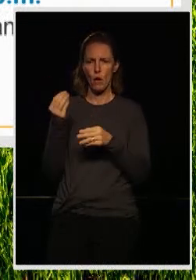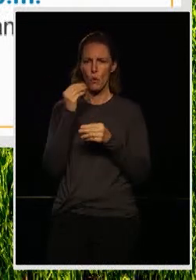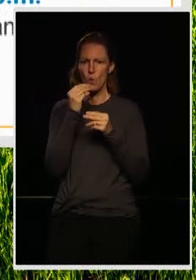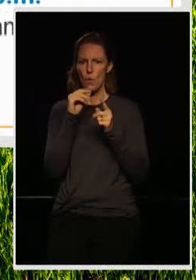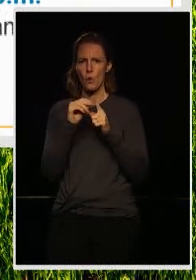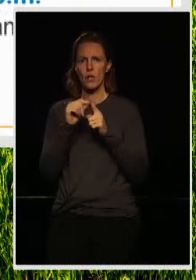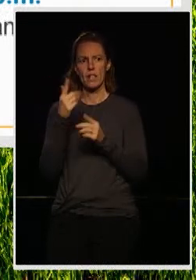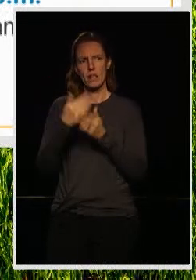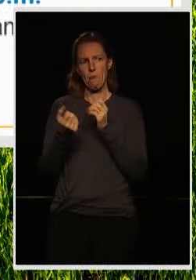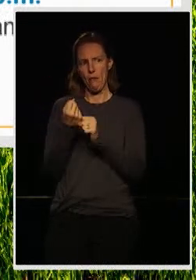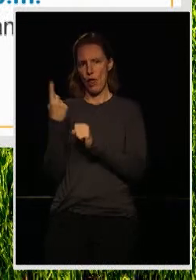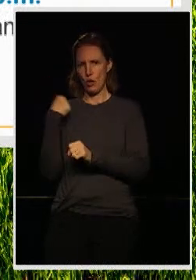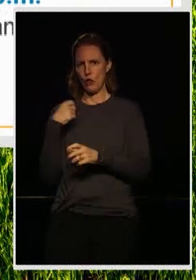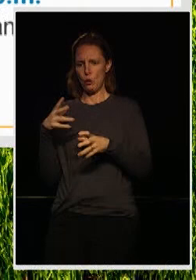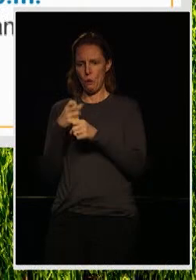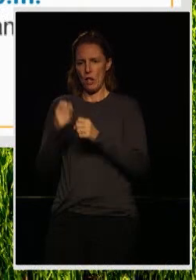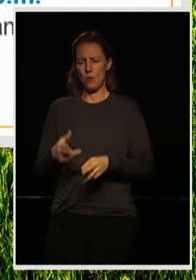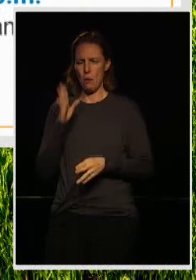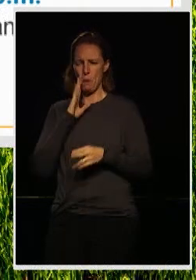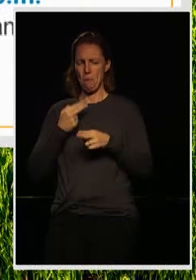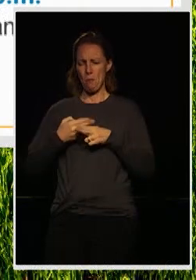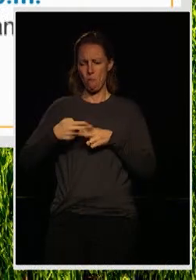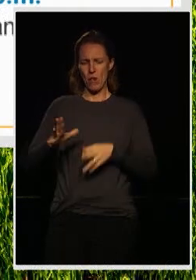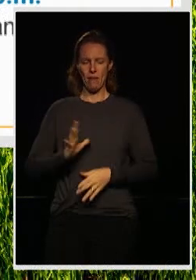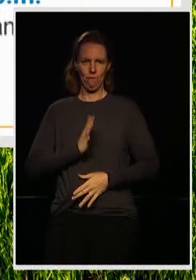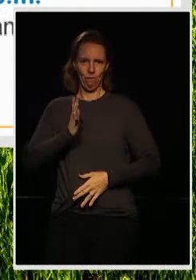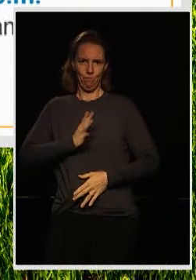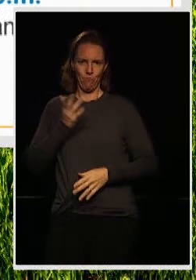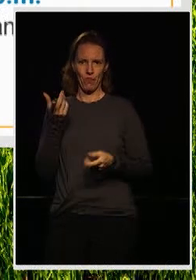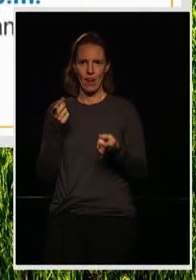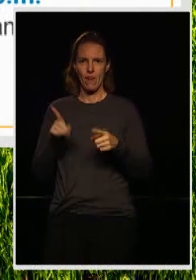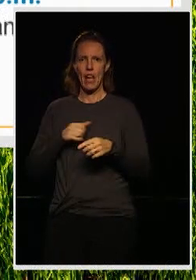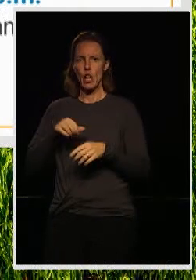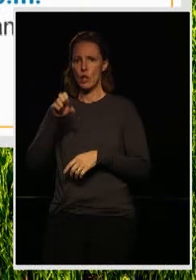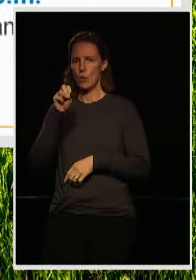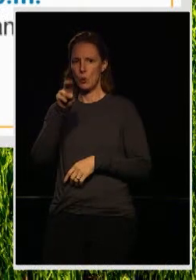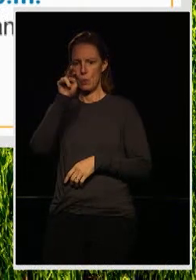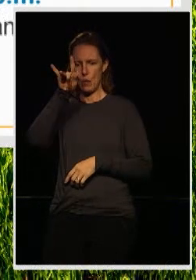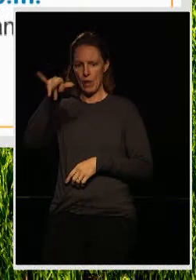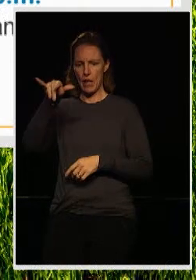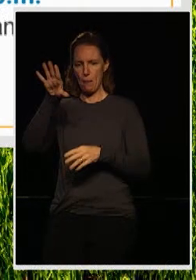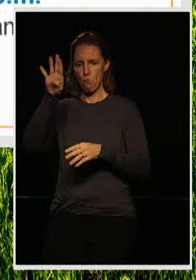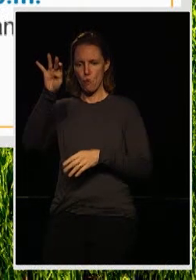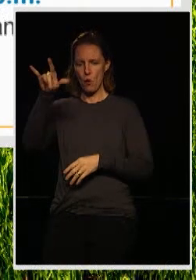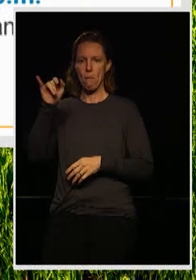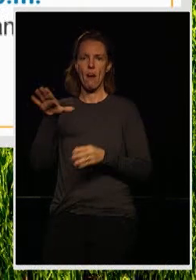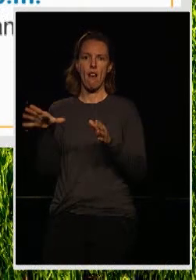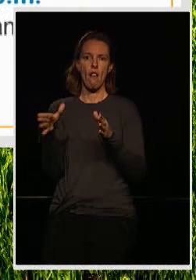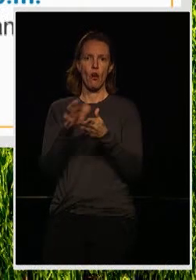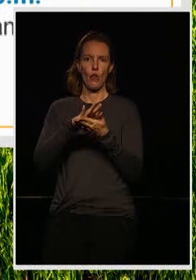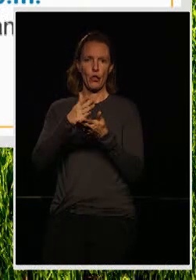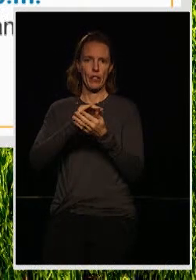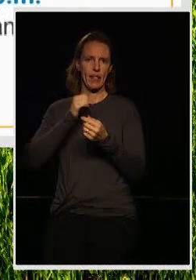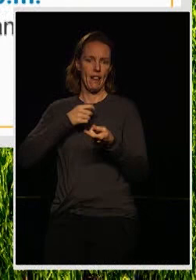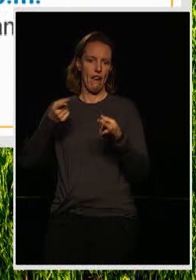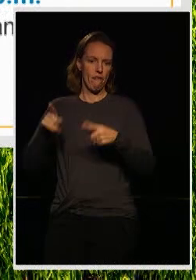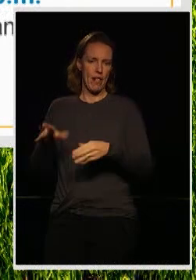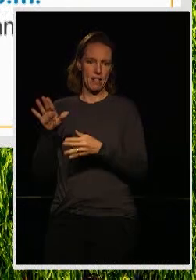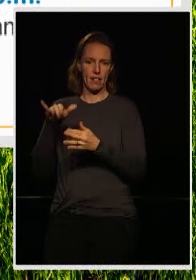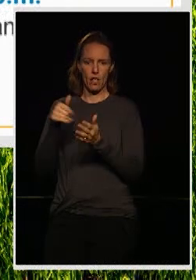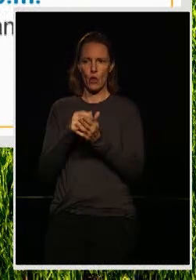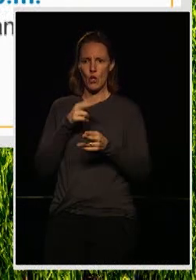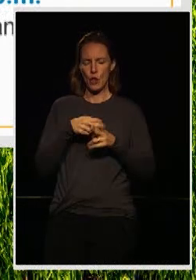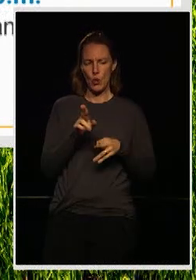last year's winners. It'll be a brief, elegant affair at the SUNY Broome Culinary Events Center, a short walk or shuttle